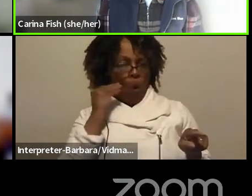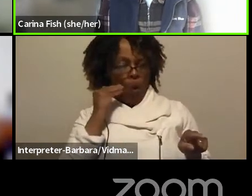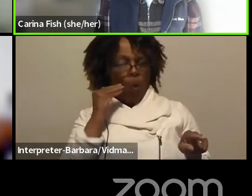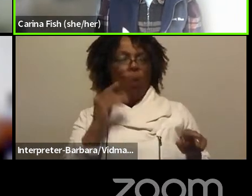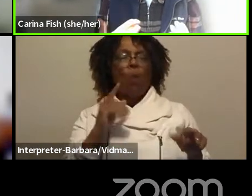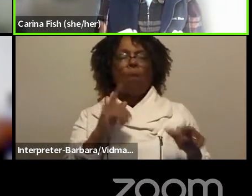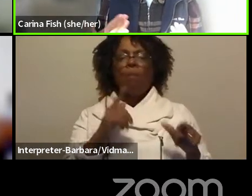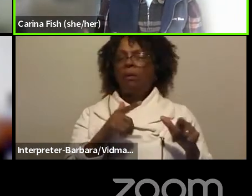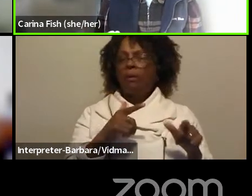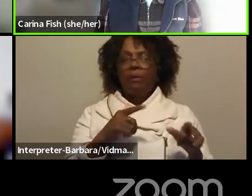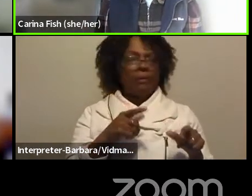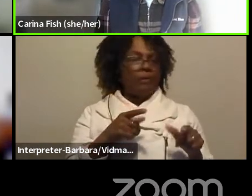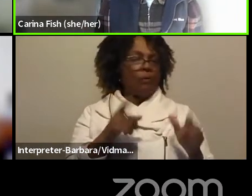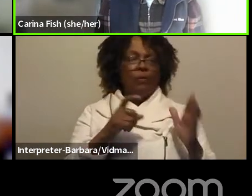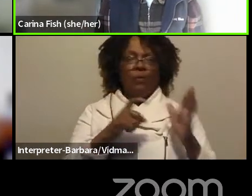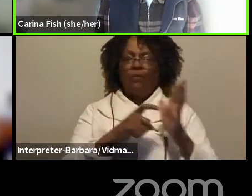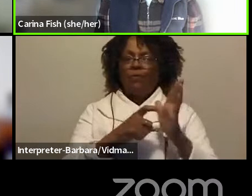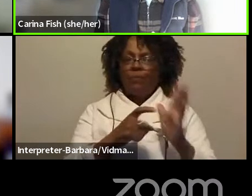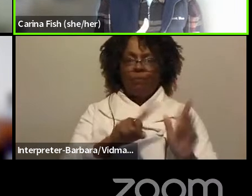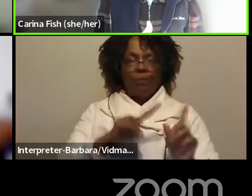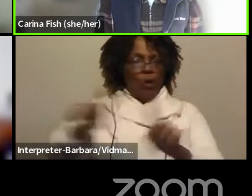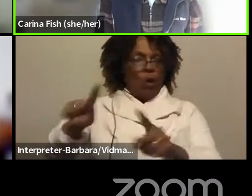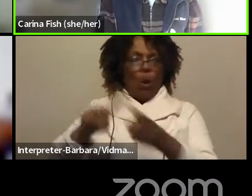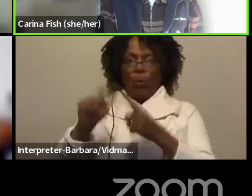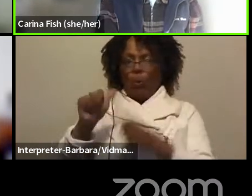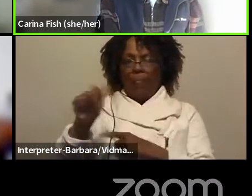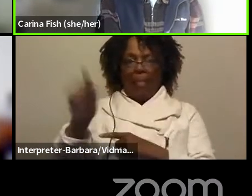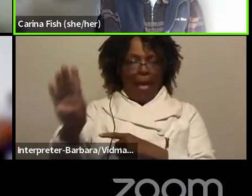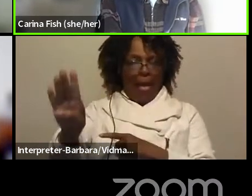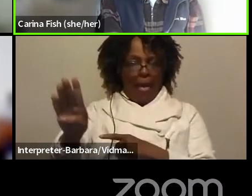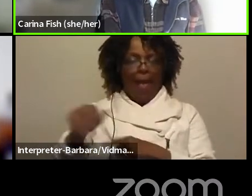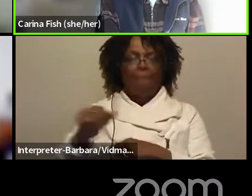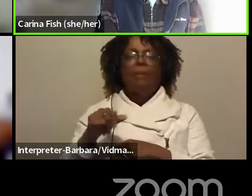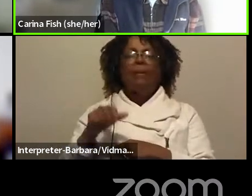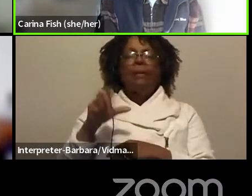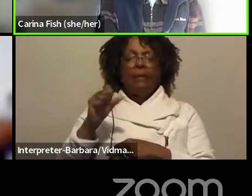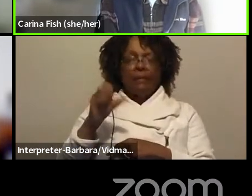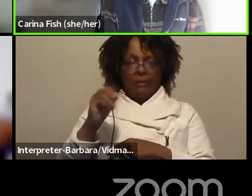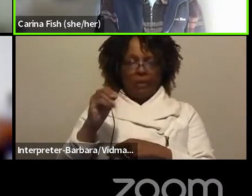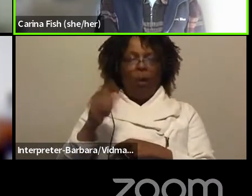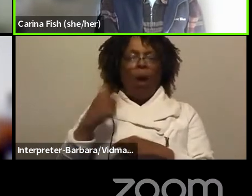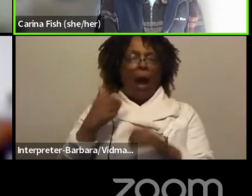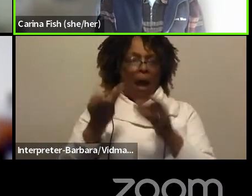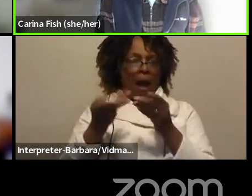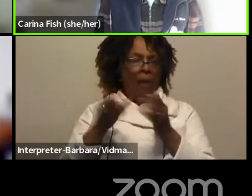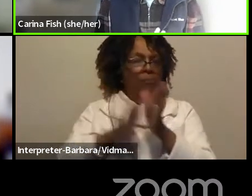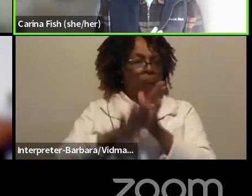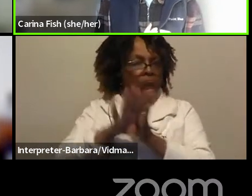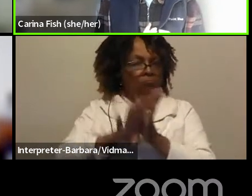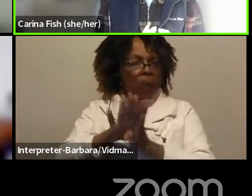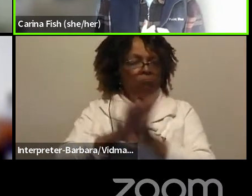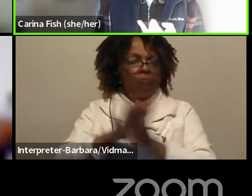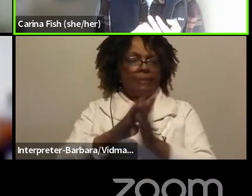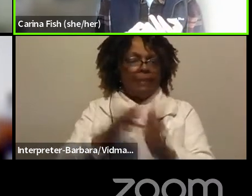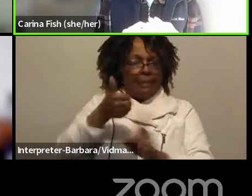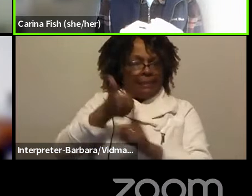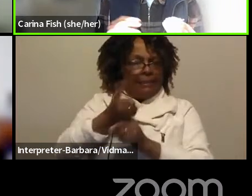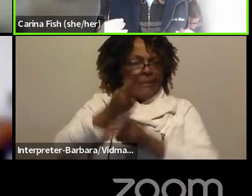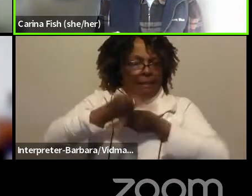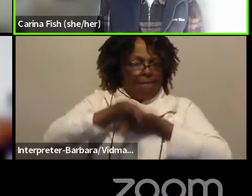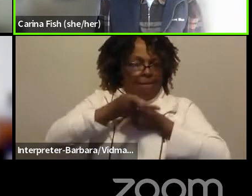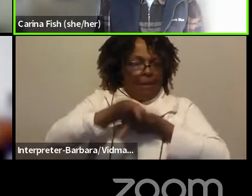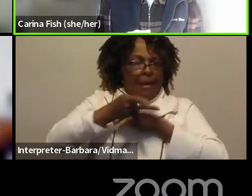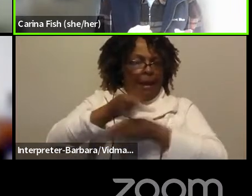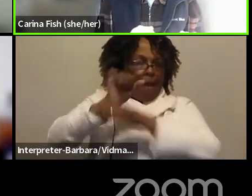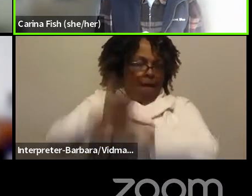or anything. And so I need that structure. And so again, creating those self-care habits that have accountability to